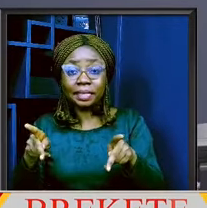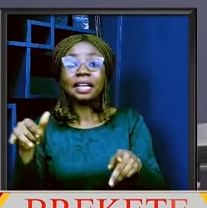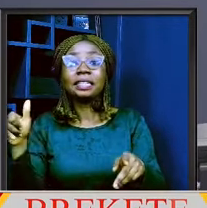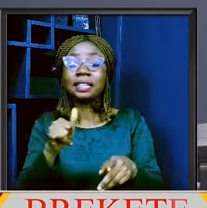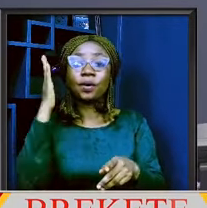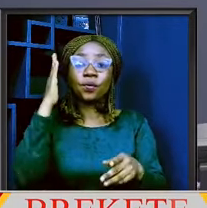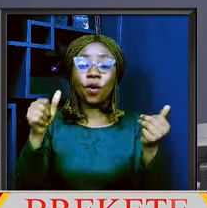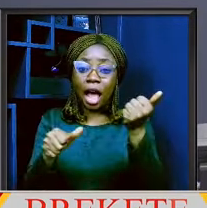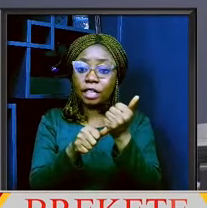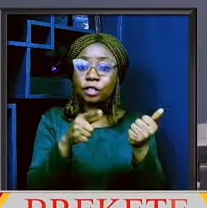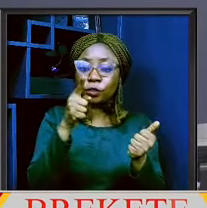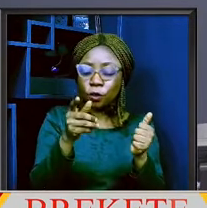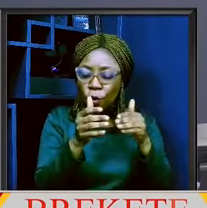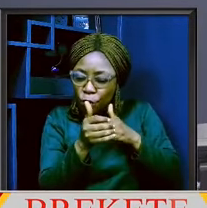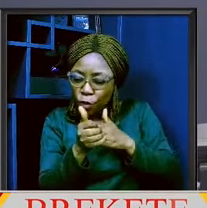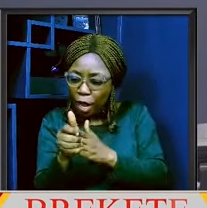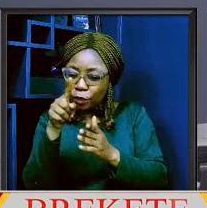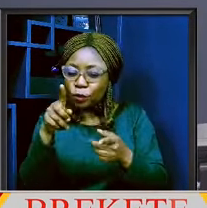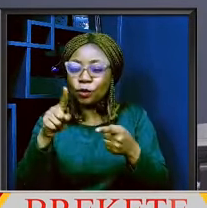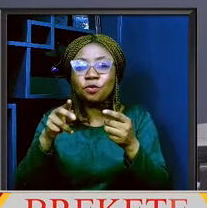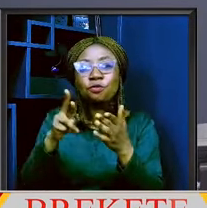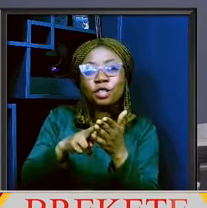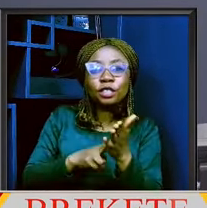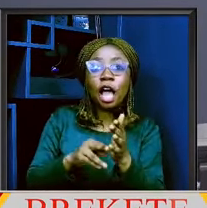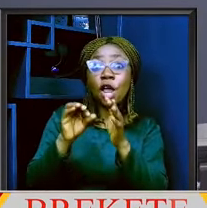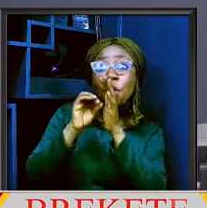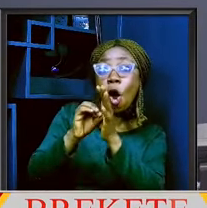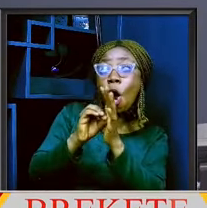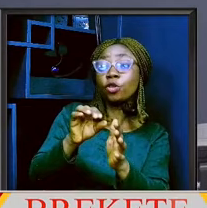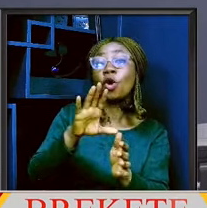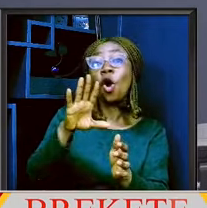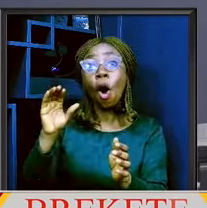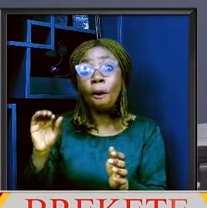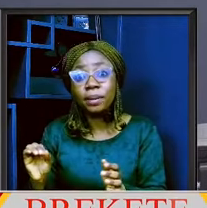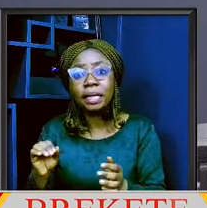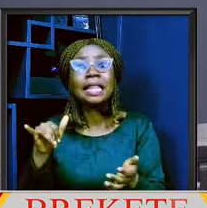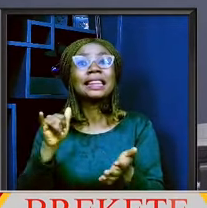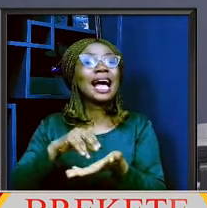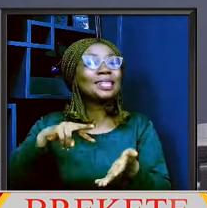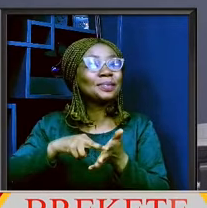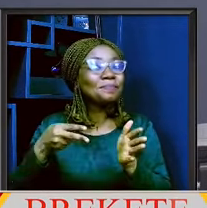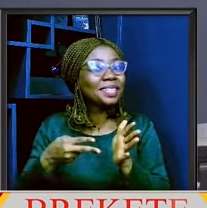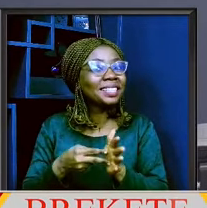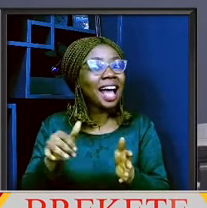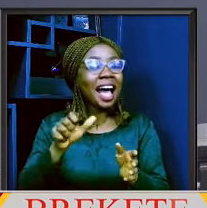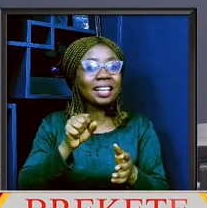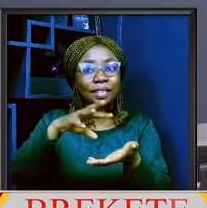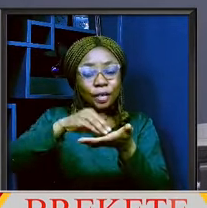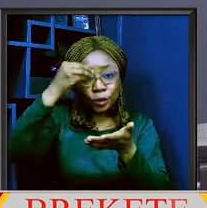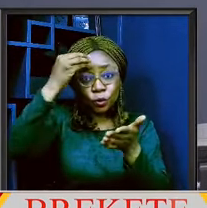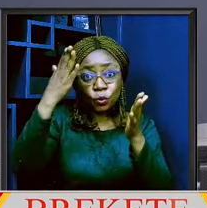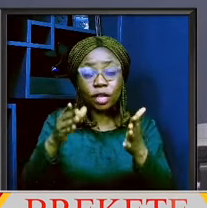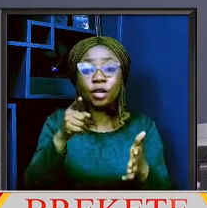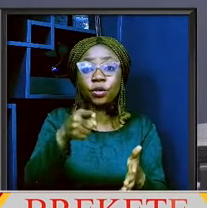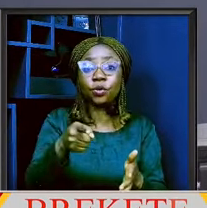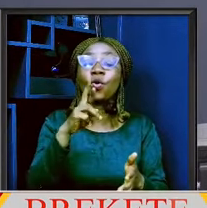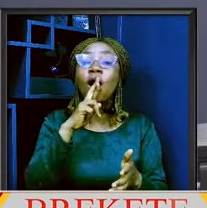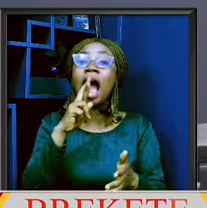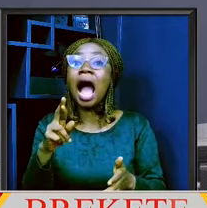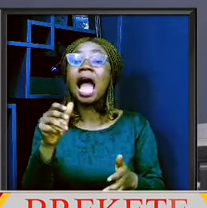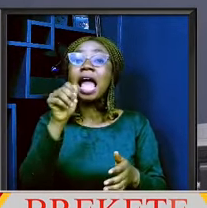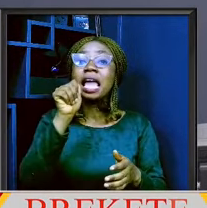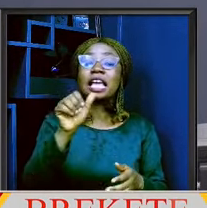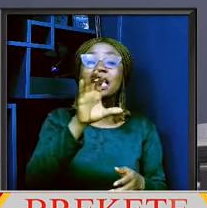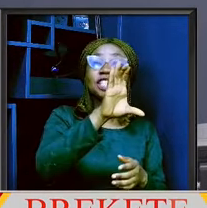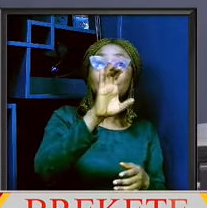Assist you, to register, guide you yeah. to register your own company. Yeah. It means as a student, you are already a